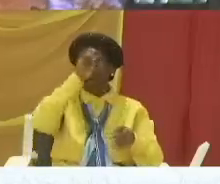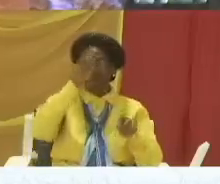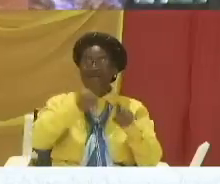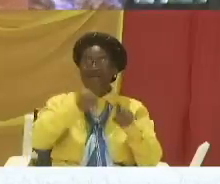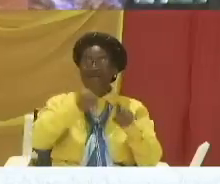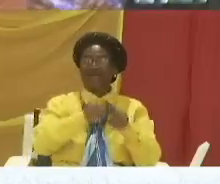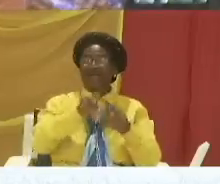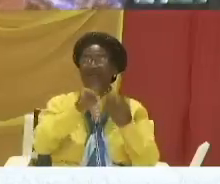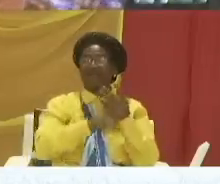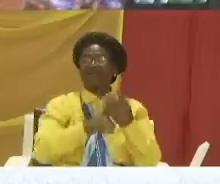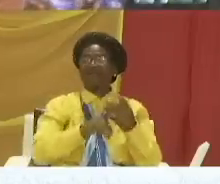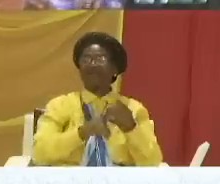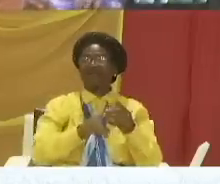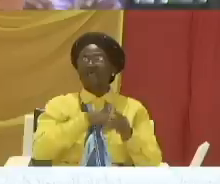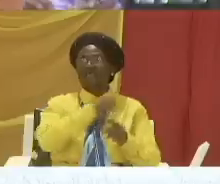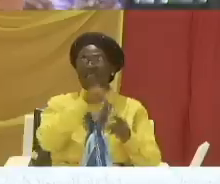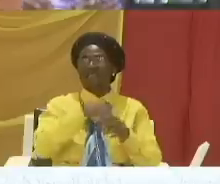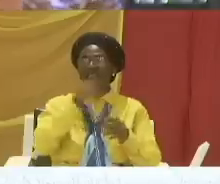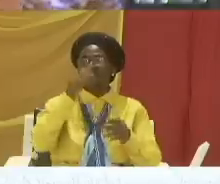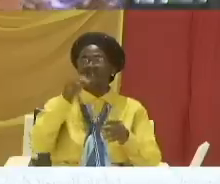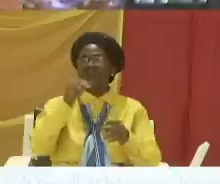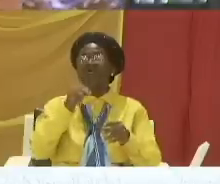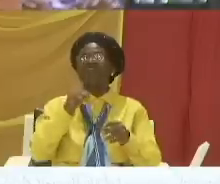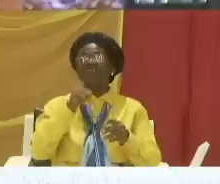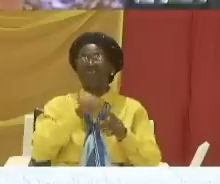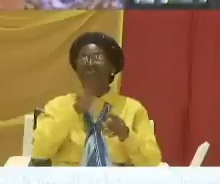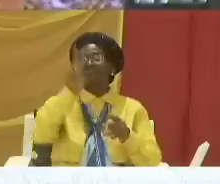involving two sides.